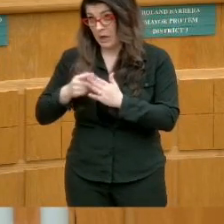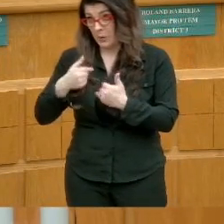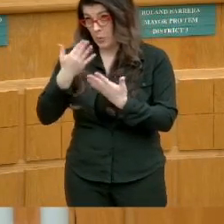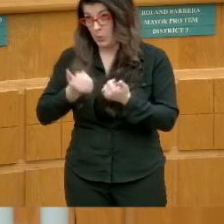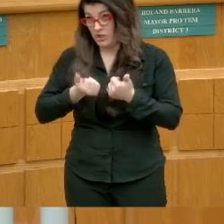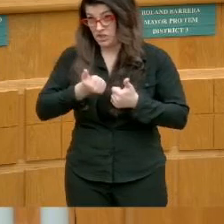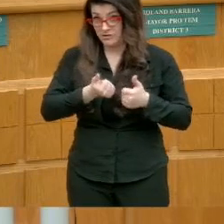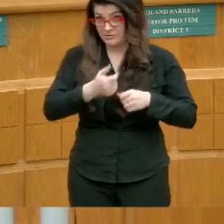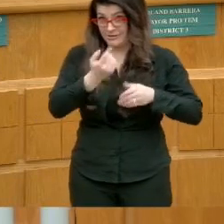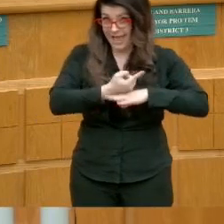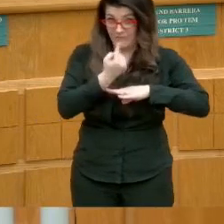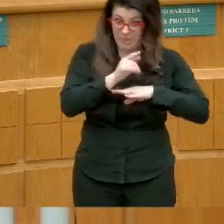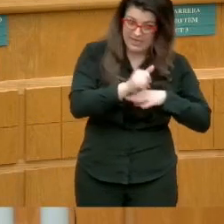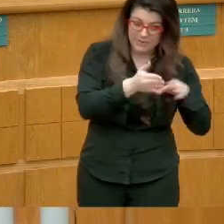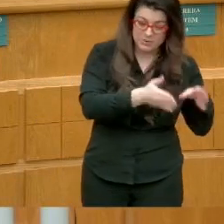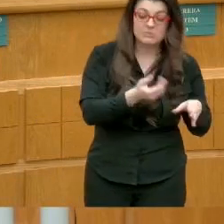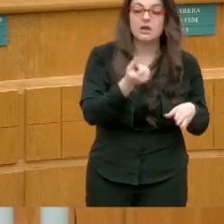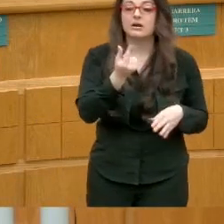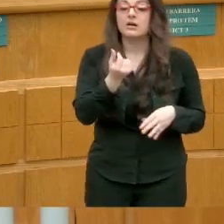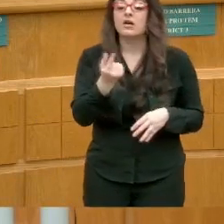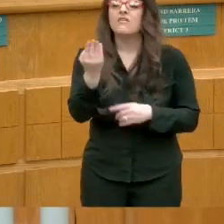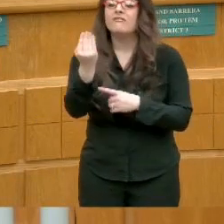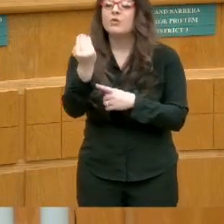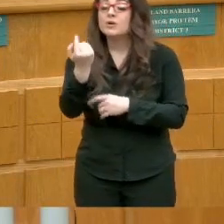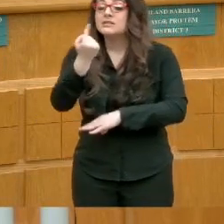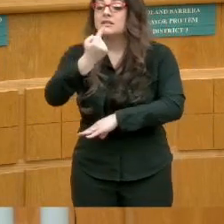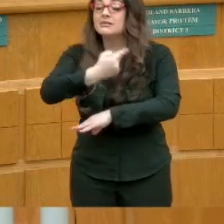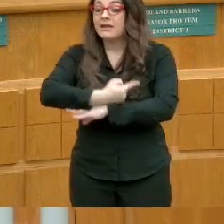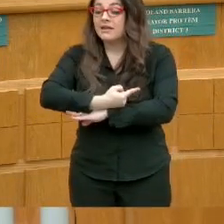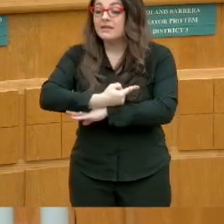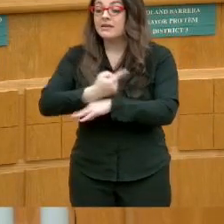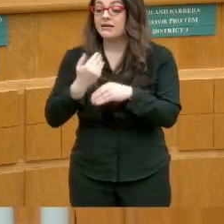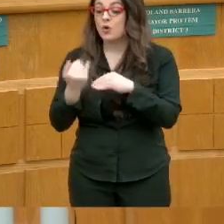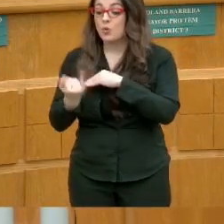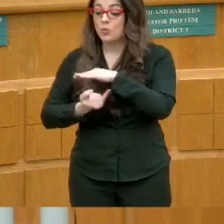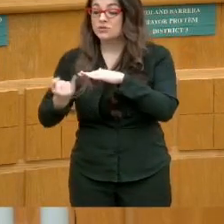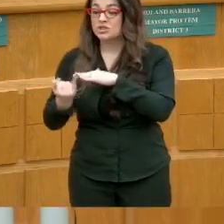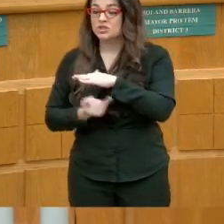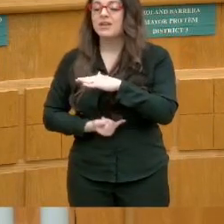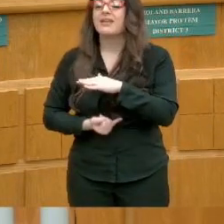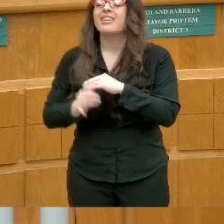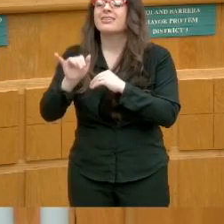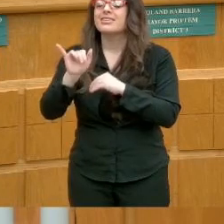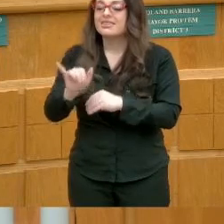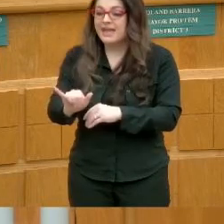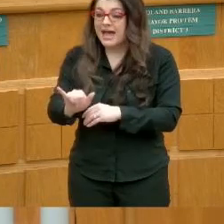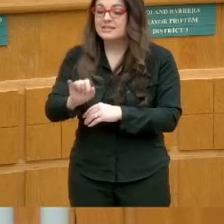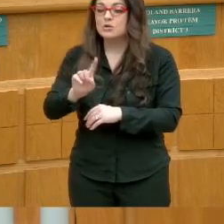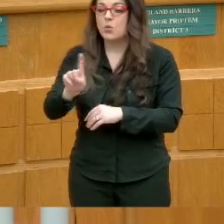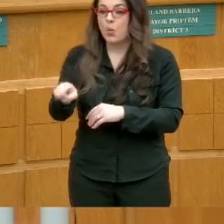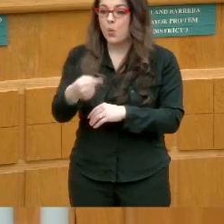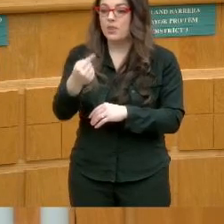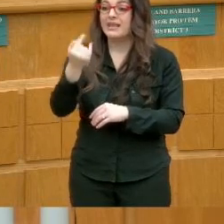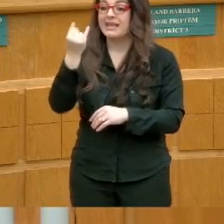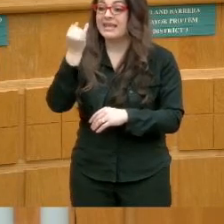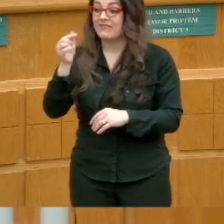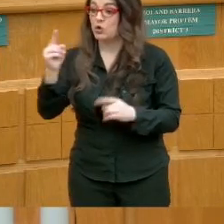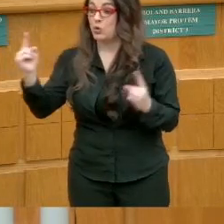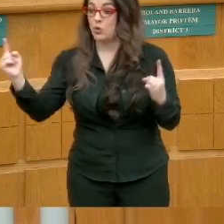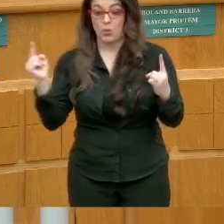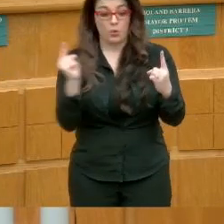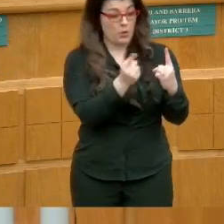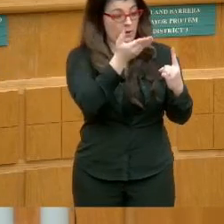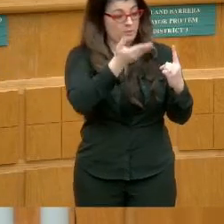and so there's not a 14-day. The 14 days for the contacts to the positive. So these individuals, until they're no longer